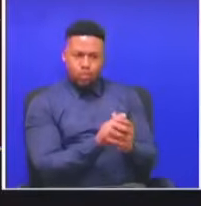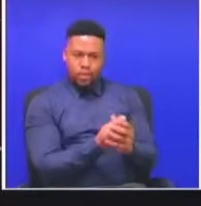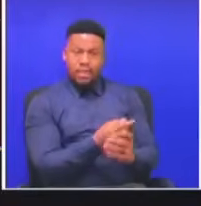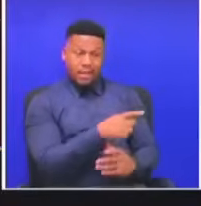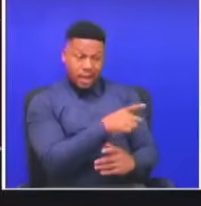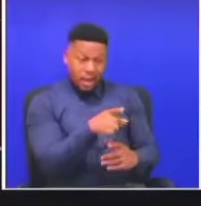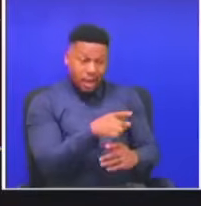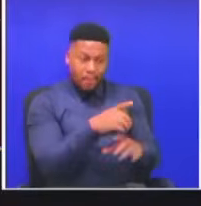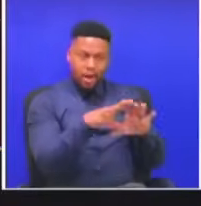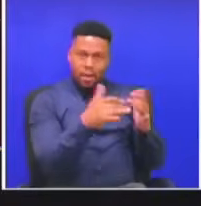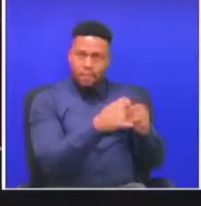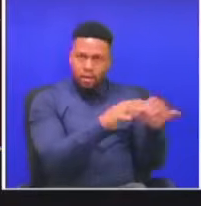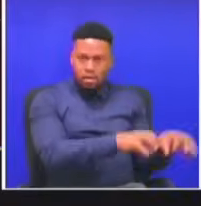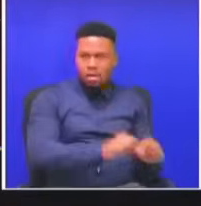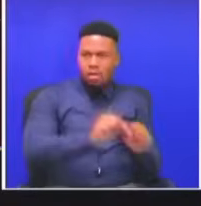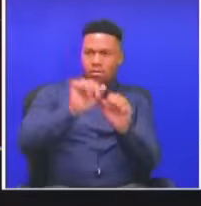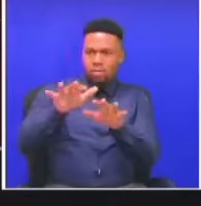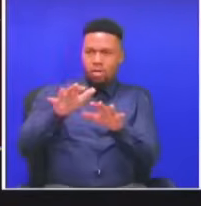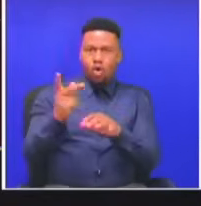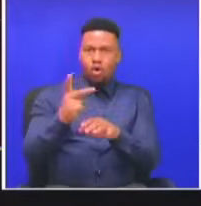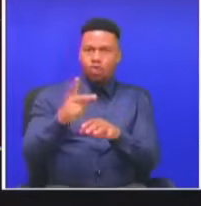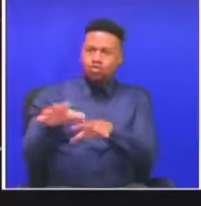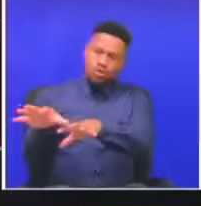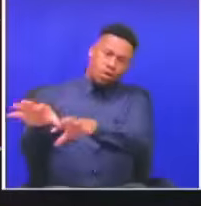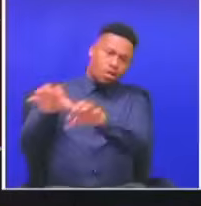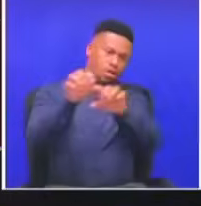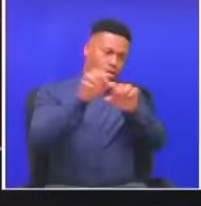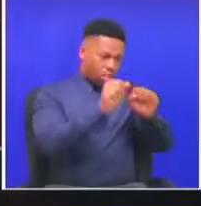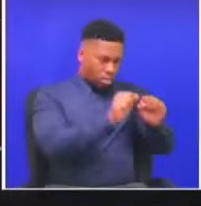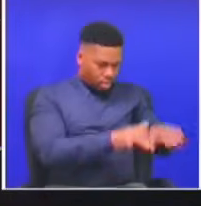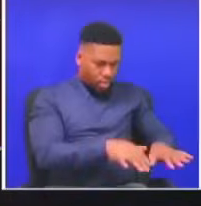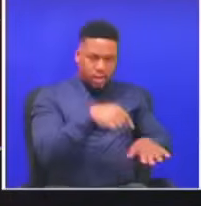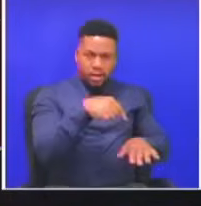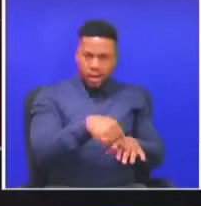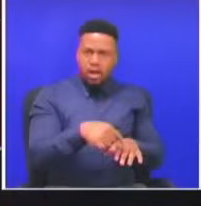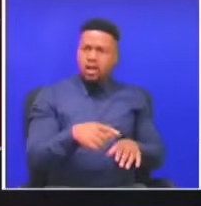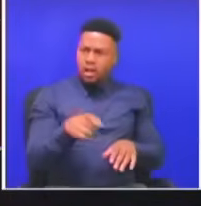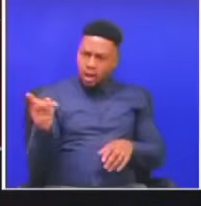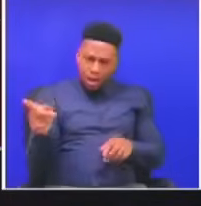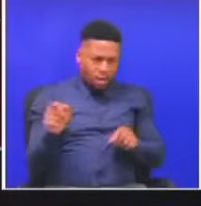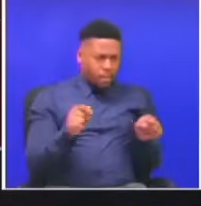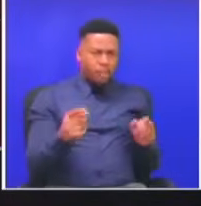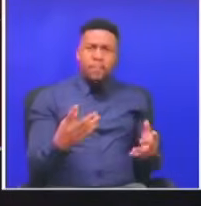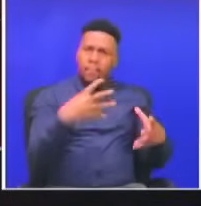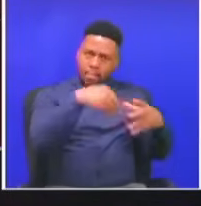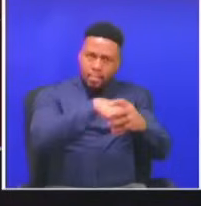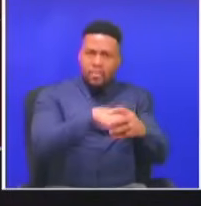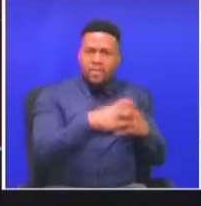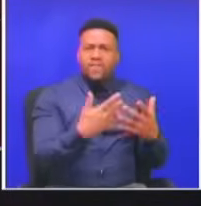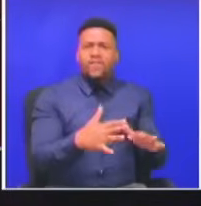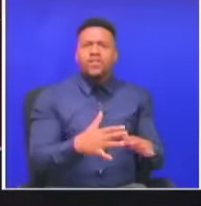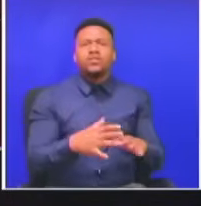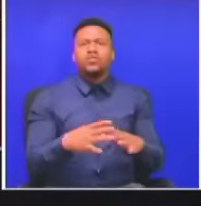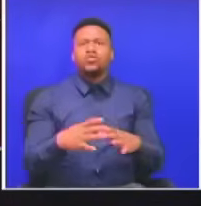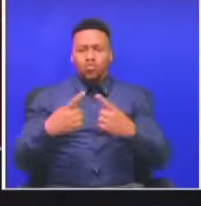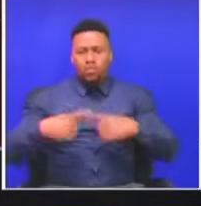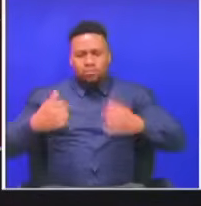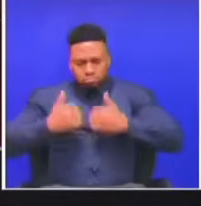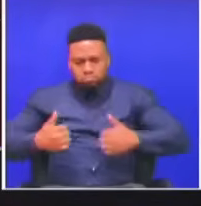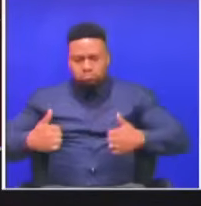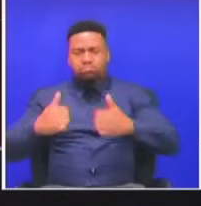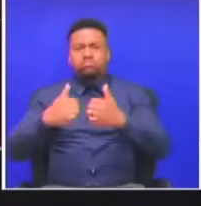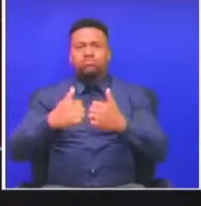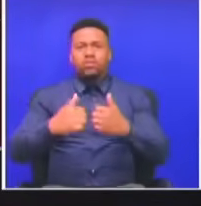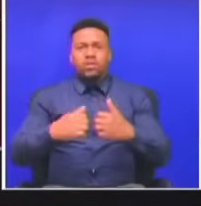as importers, have been very much involved in crafting the response that we